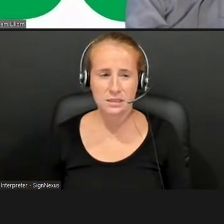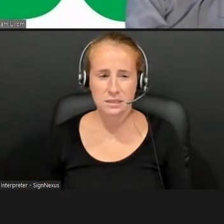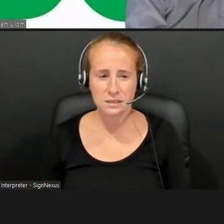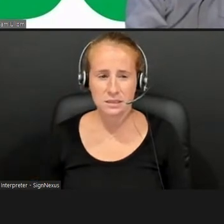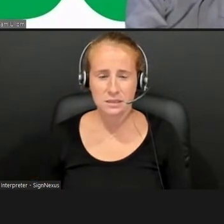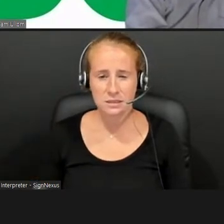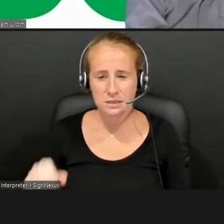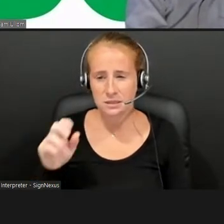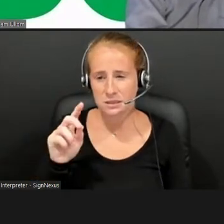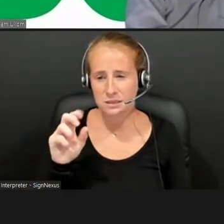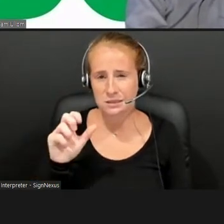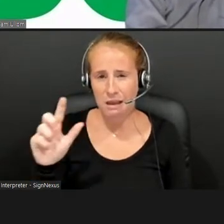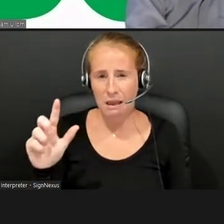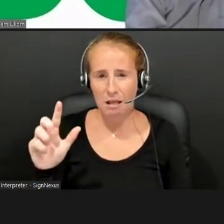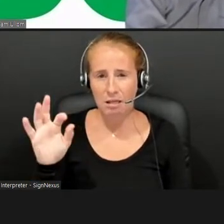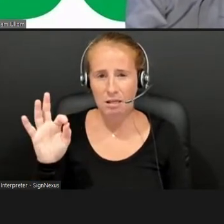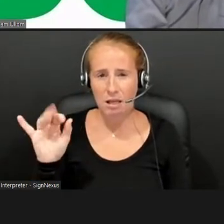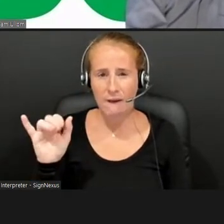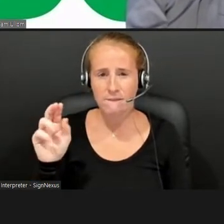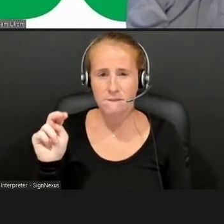Bill Feinberg